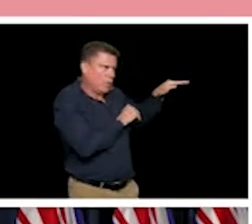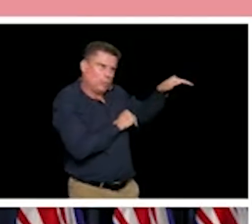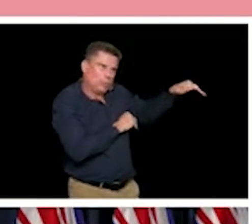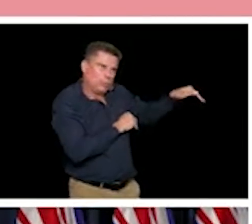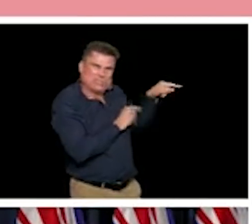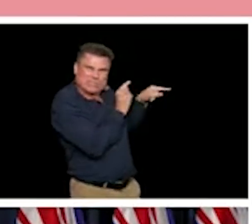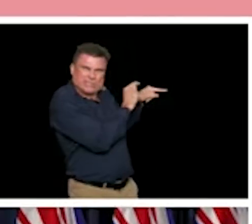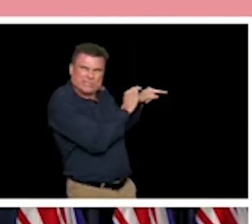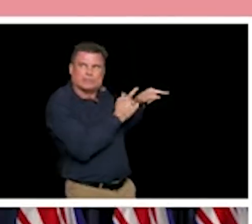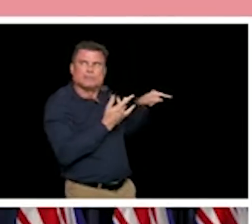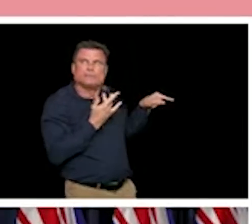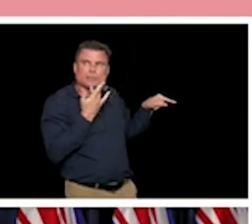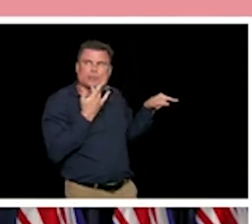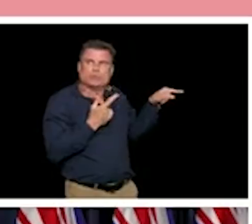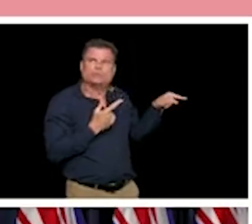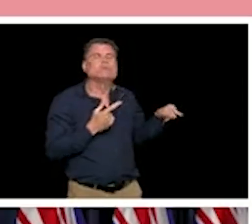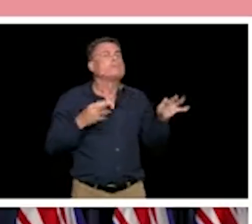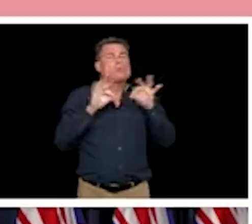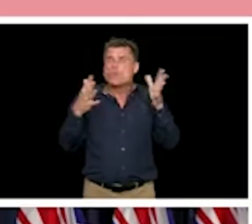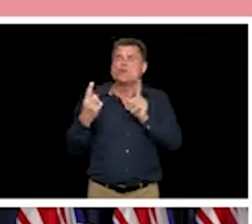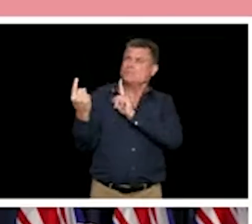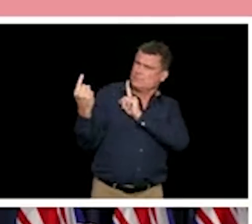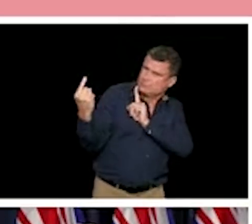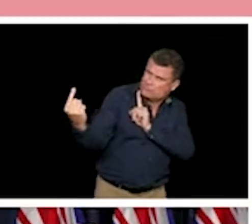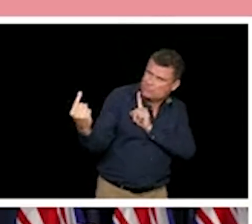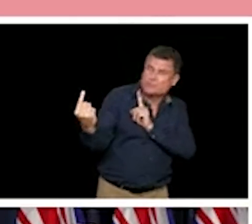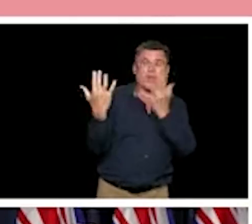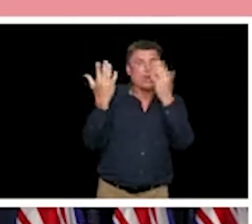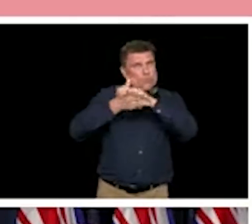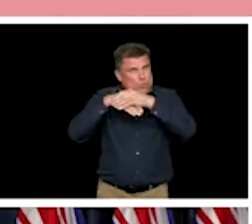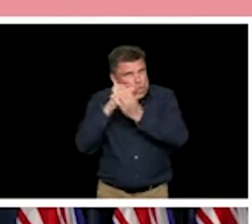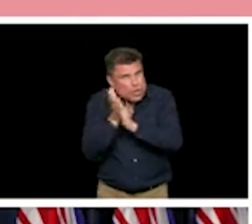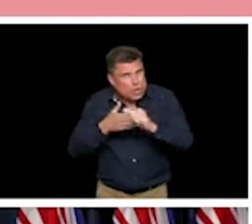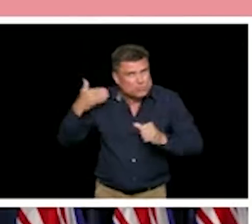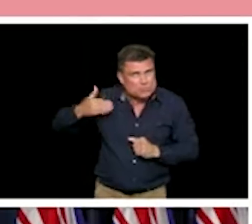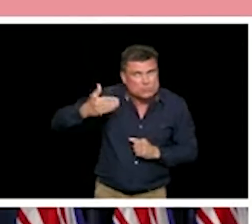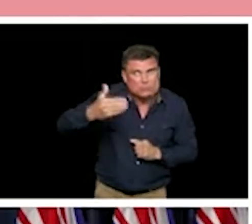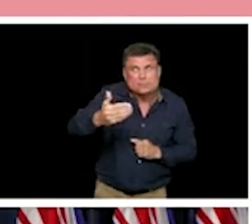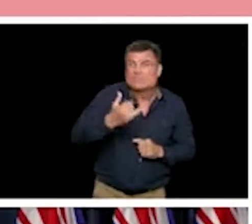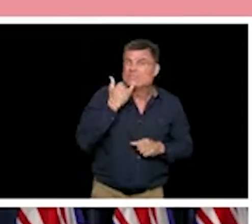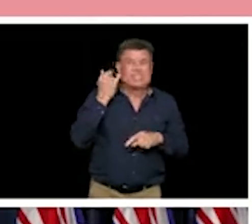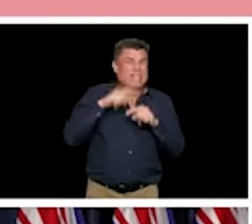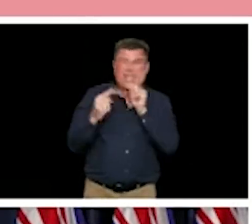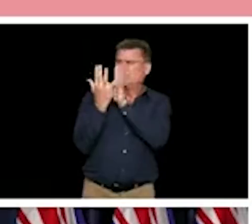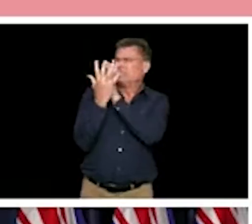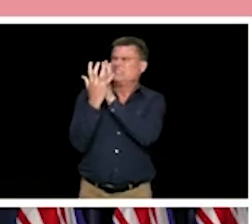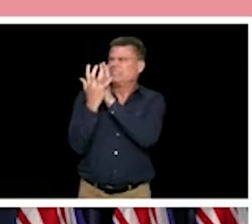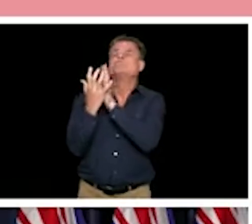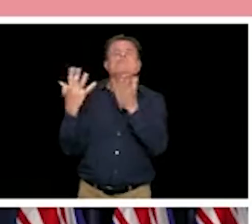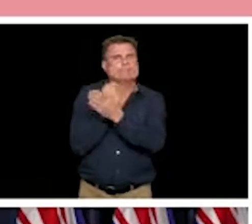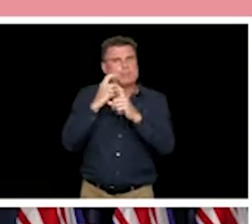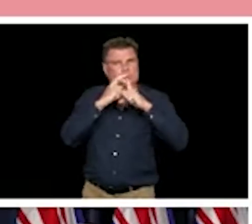making sure that in those times where we can't maintain those distances, we wear masks. But most importantly, it's